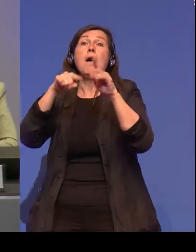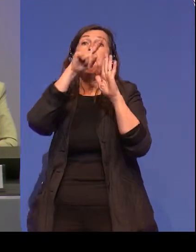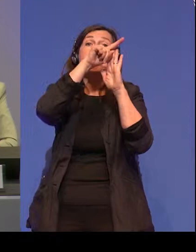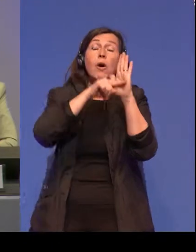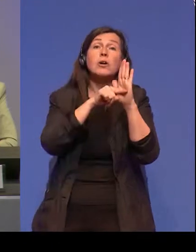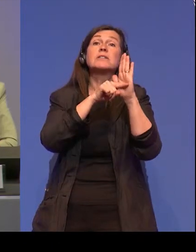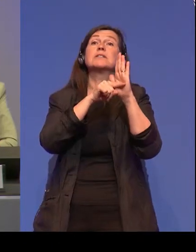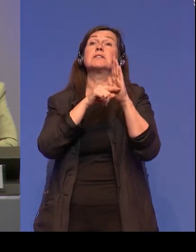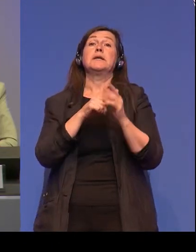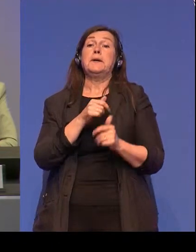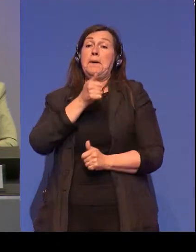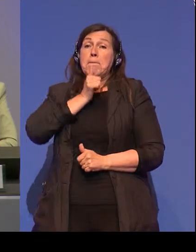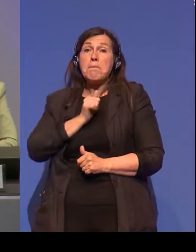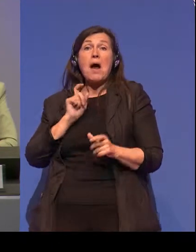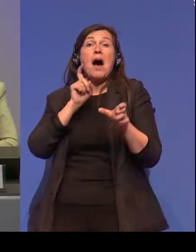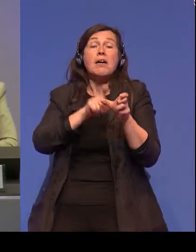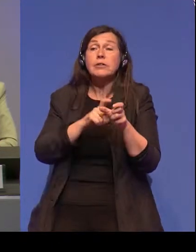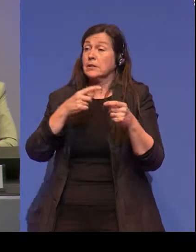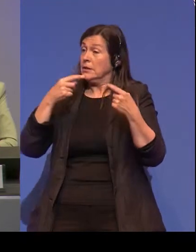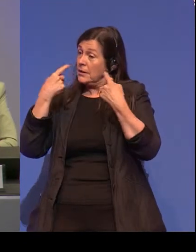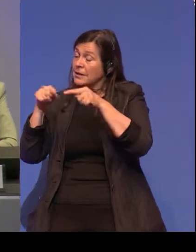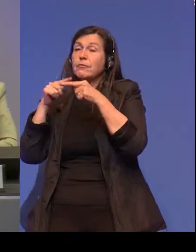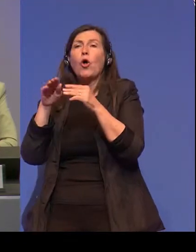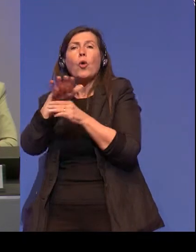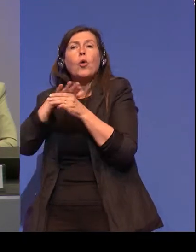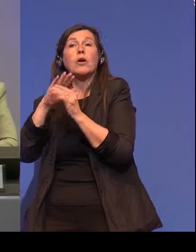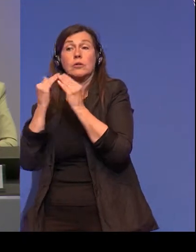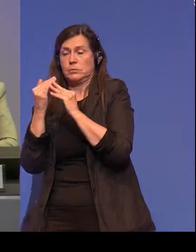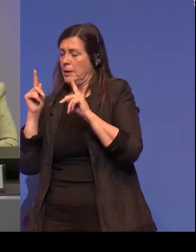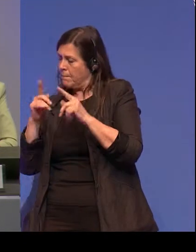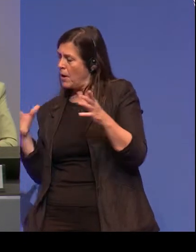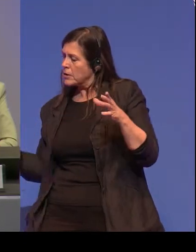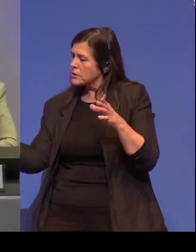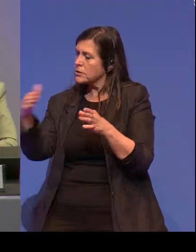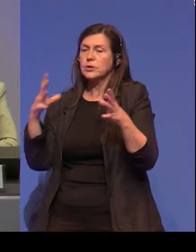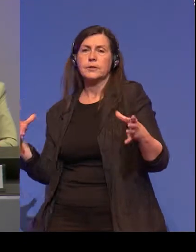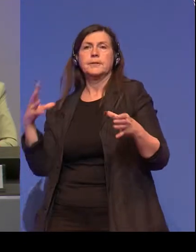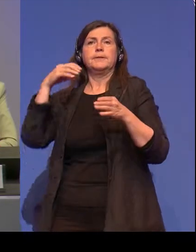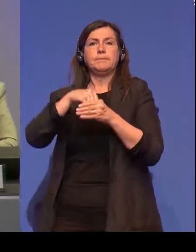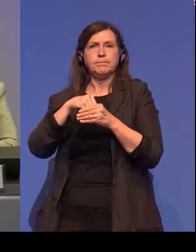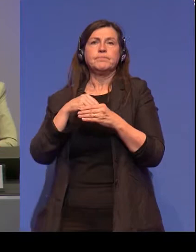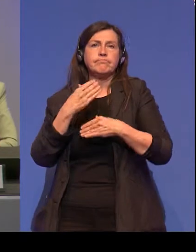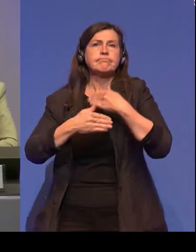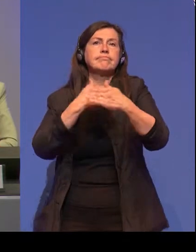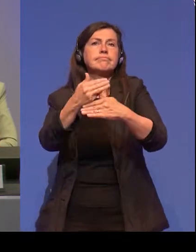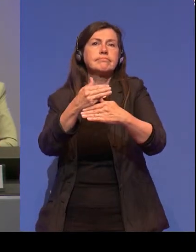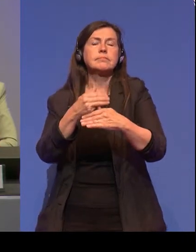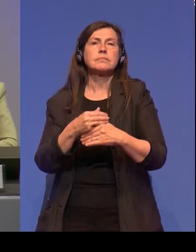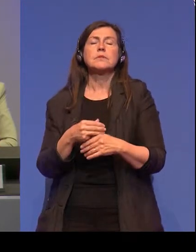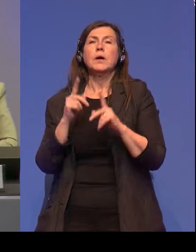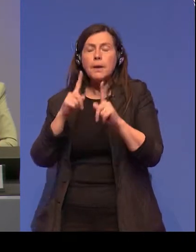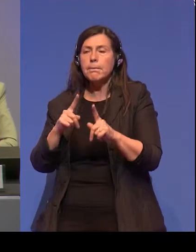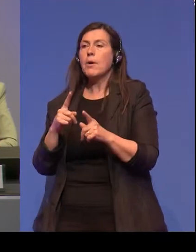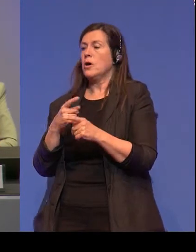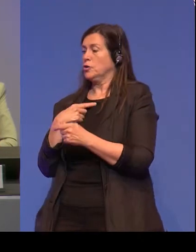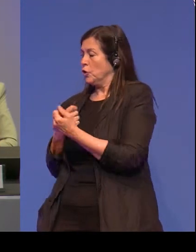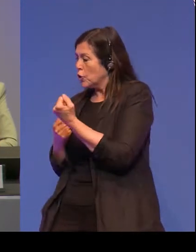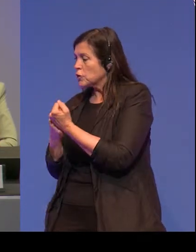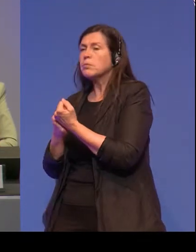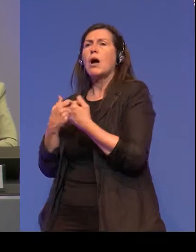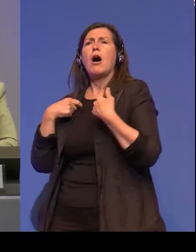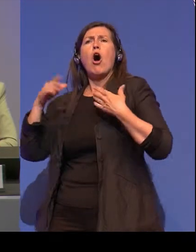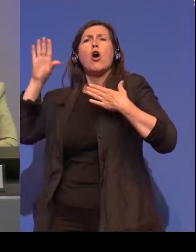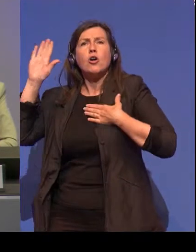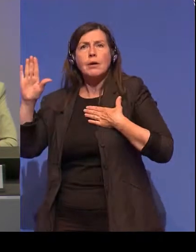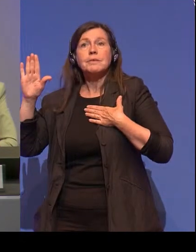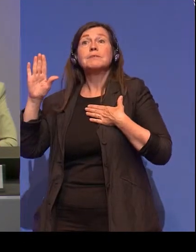private actors, and with the local community, we would be continuing to work to support the valuable commitments that made